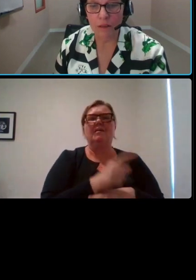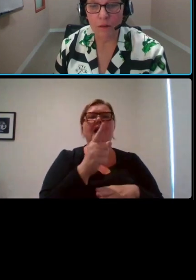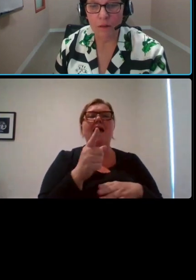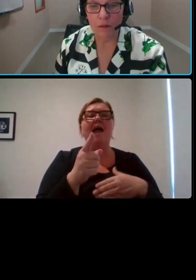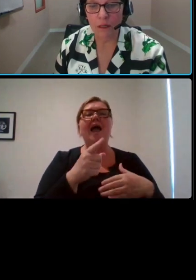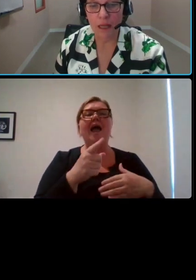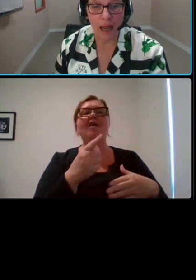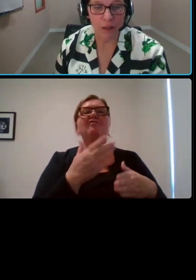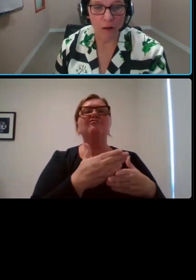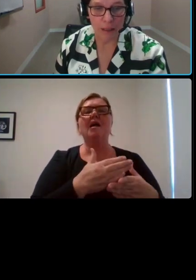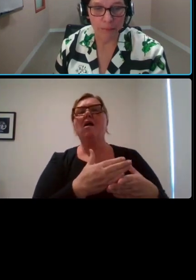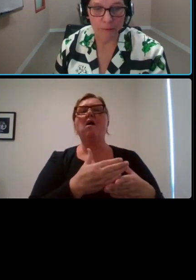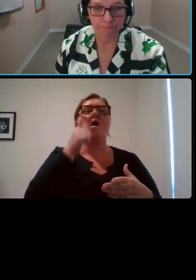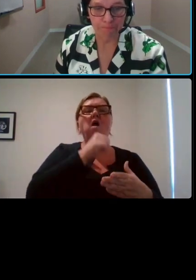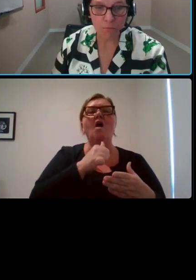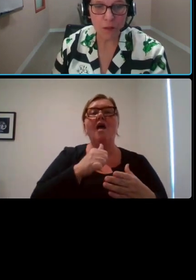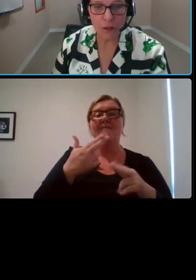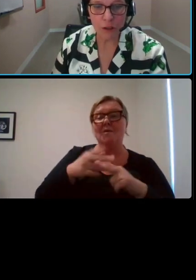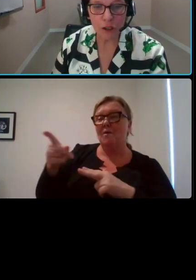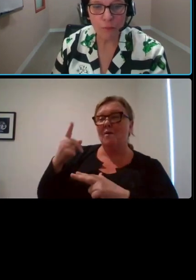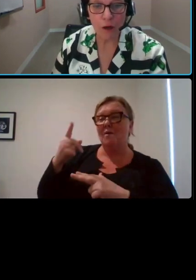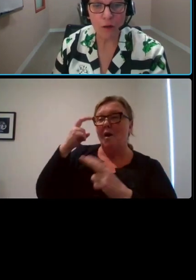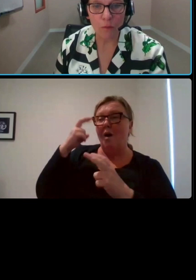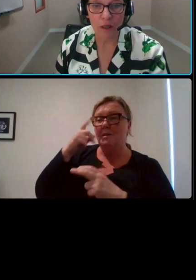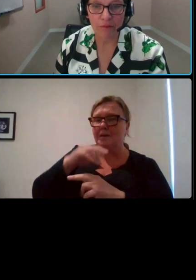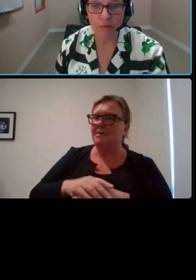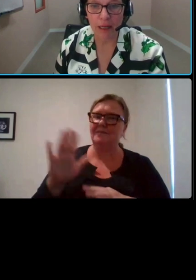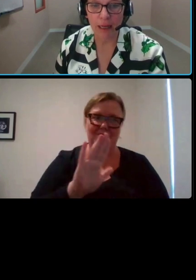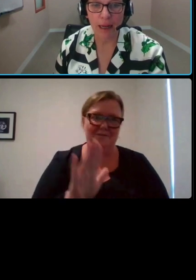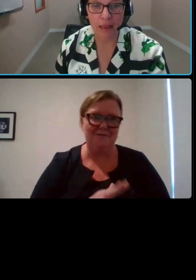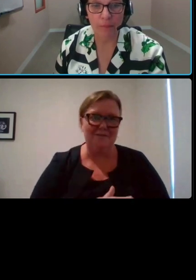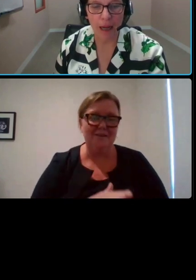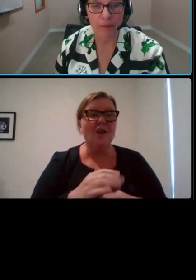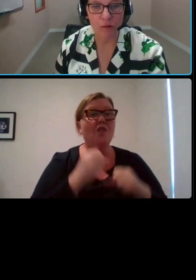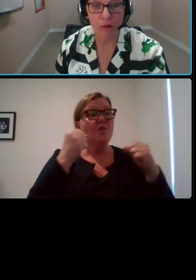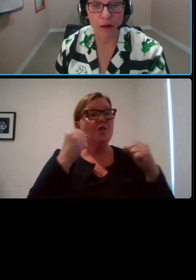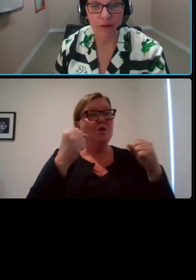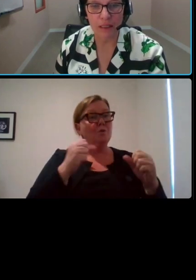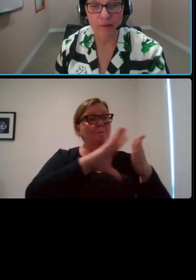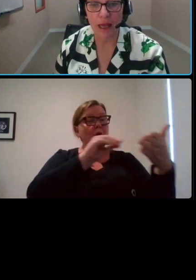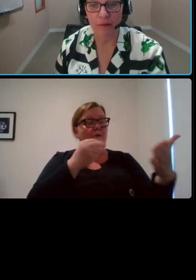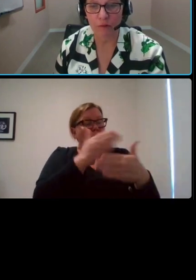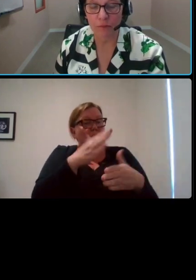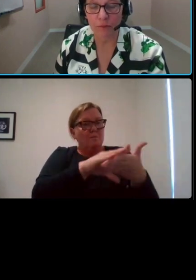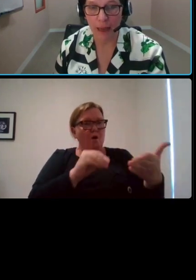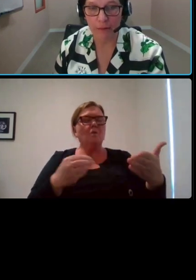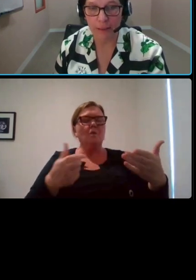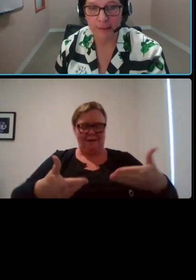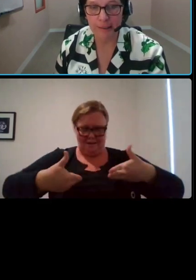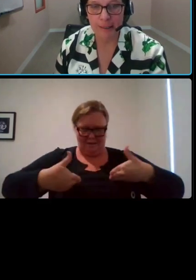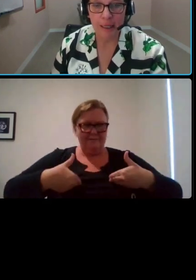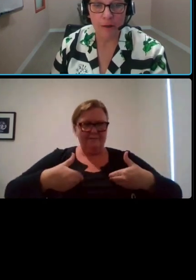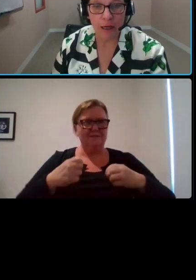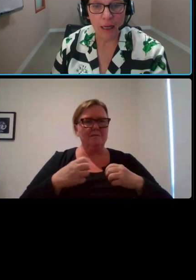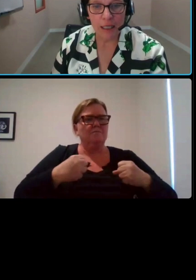or risks harm to older people. The new model will give the regulator and the department stronger investigative and enforcement